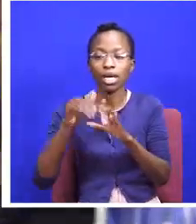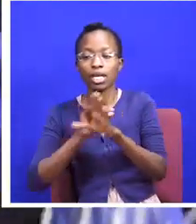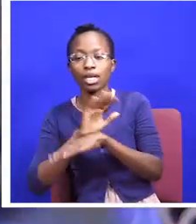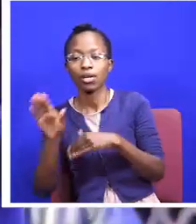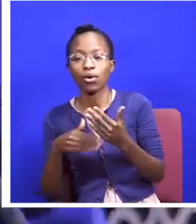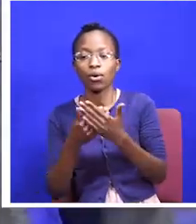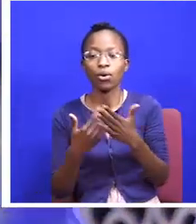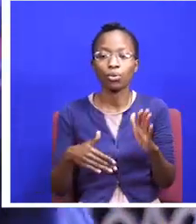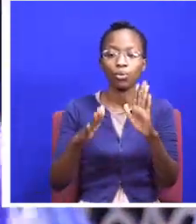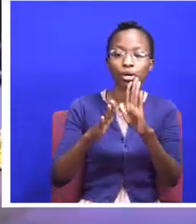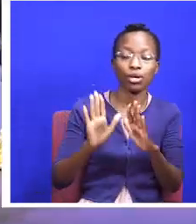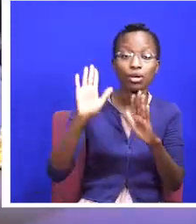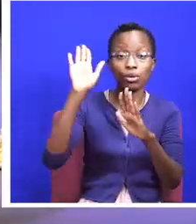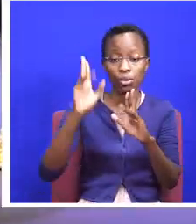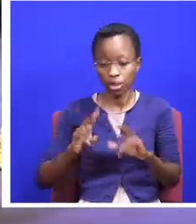God, you're in.